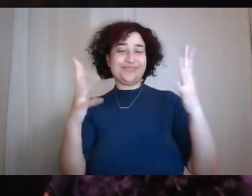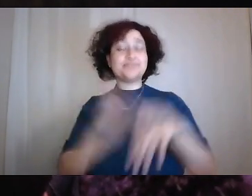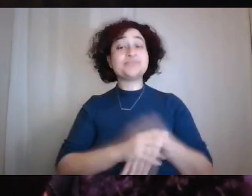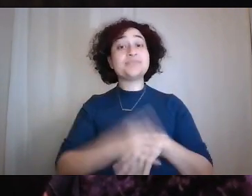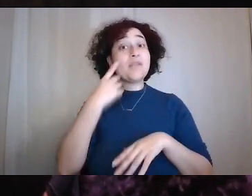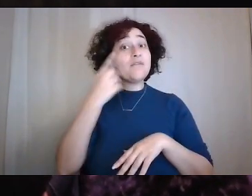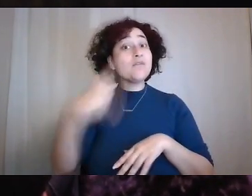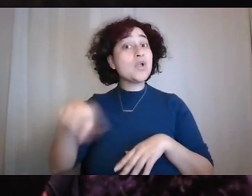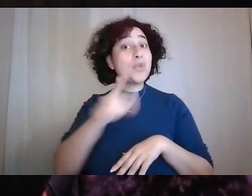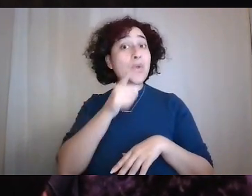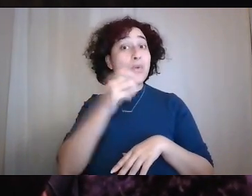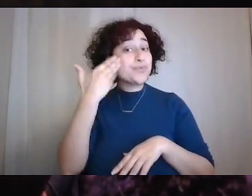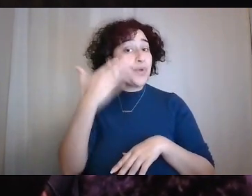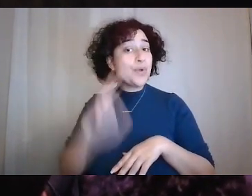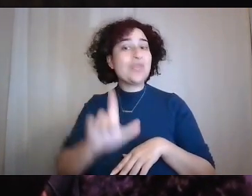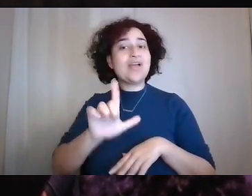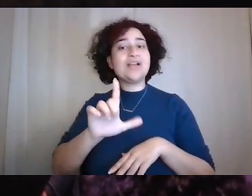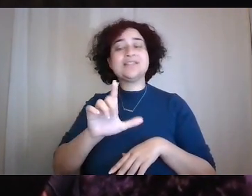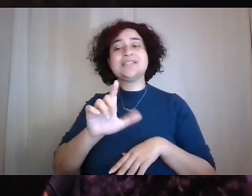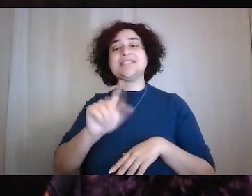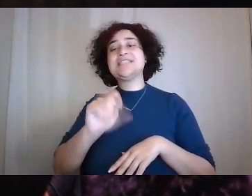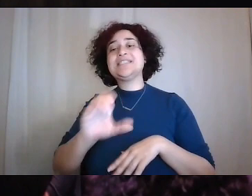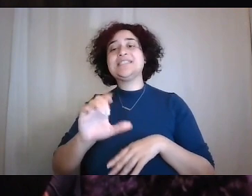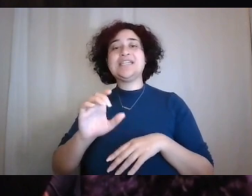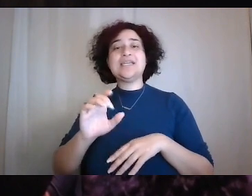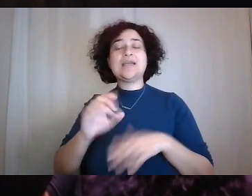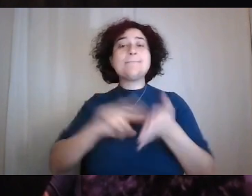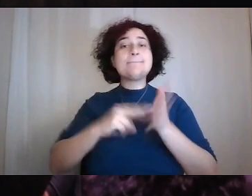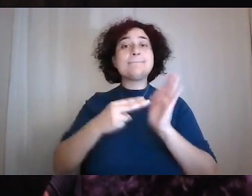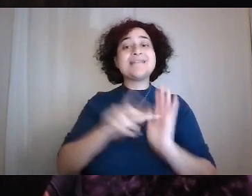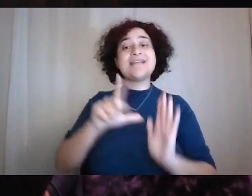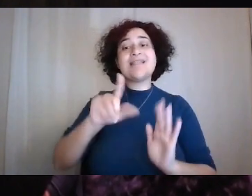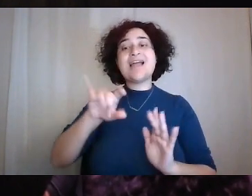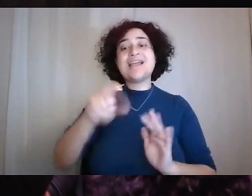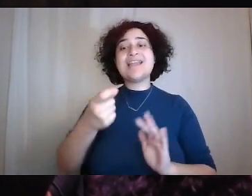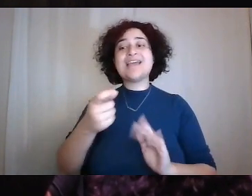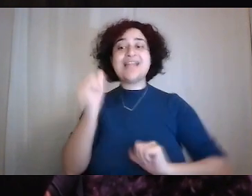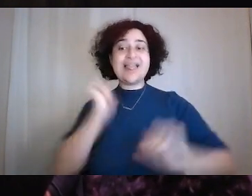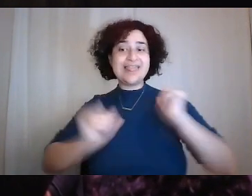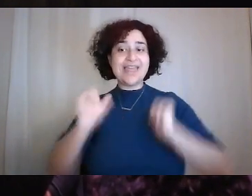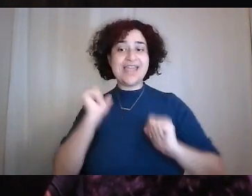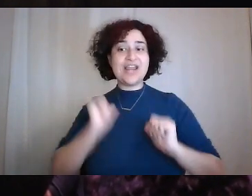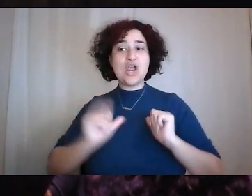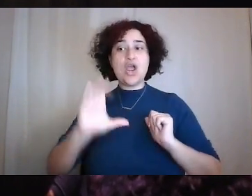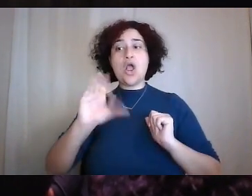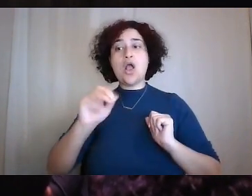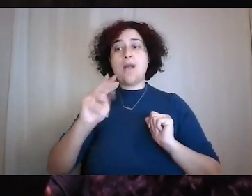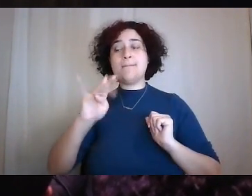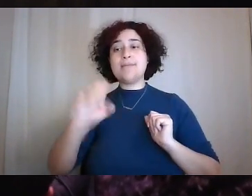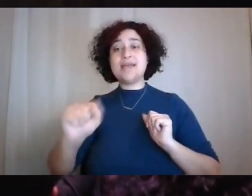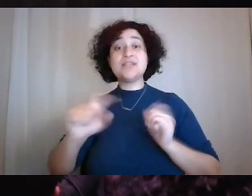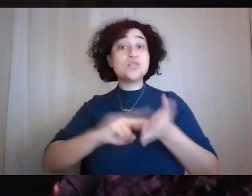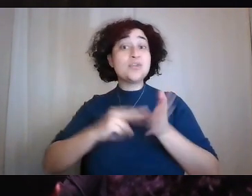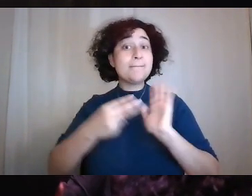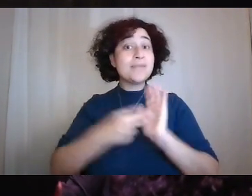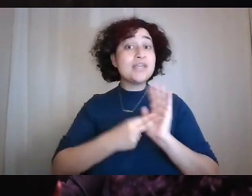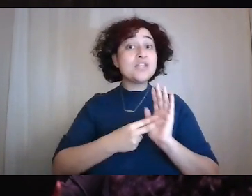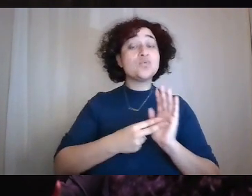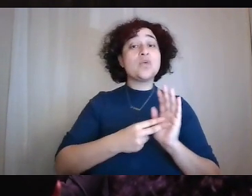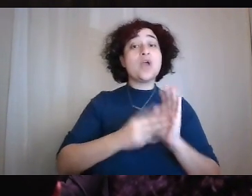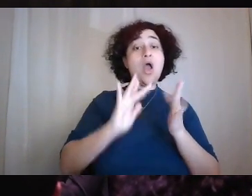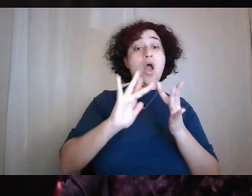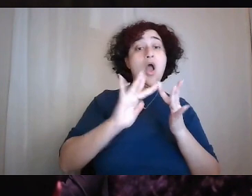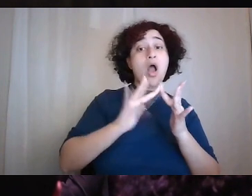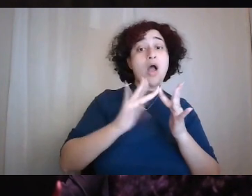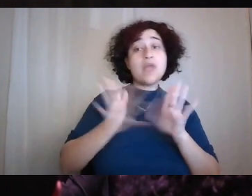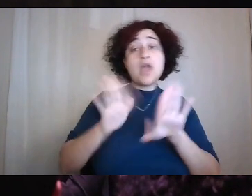LTC stands for the Latinx Theater Commons. We are commons, which means we are a digital, virtual, and public square. By being part